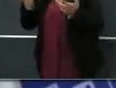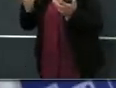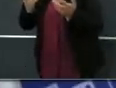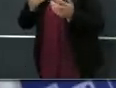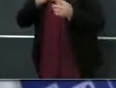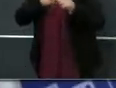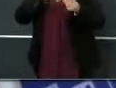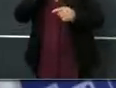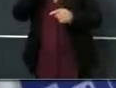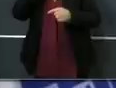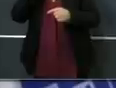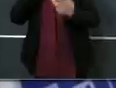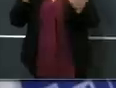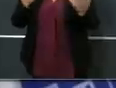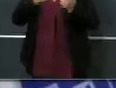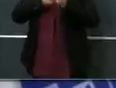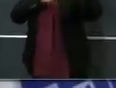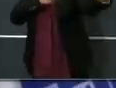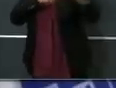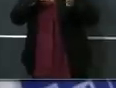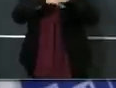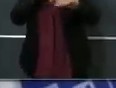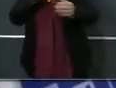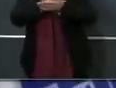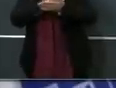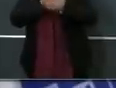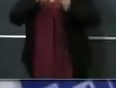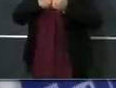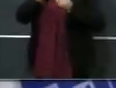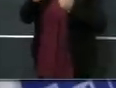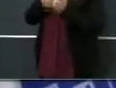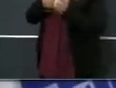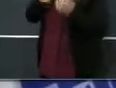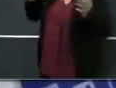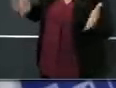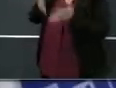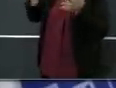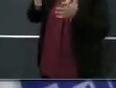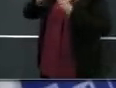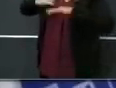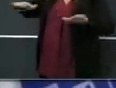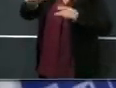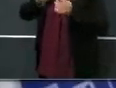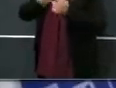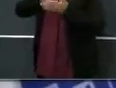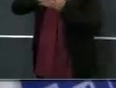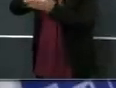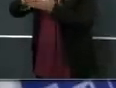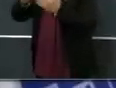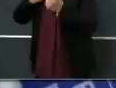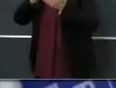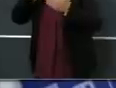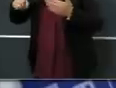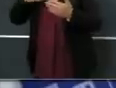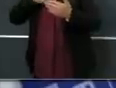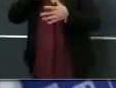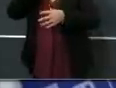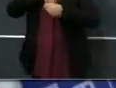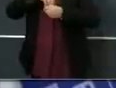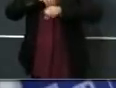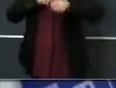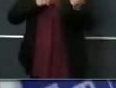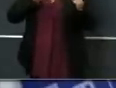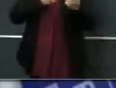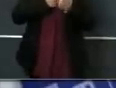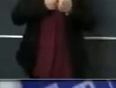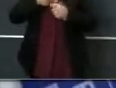It can feel overwhelming every day to keep them on task and motivated to tackle their most daunting challenges, while balancing the daily demands of